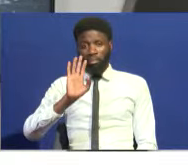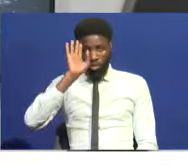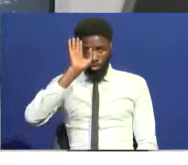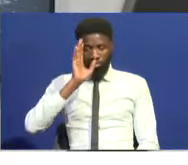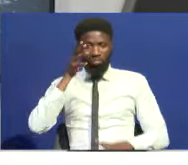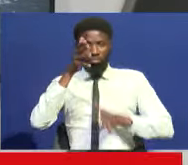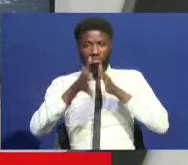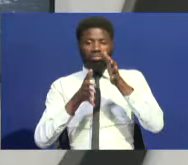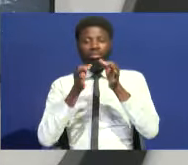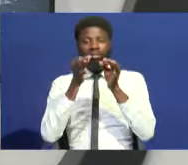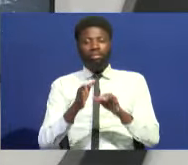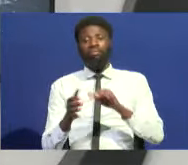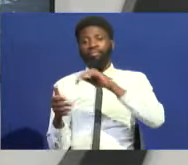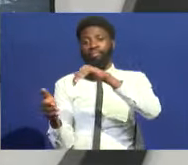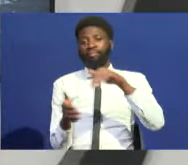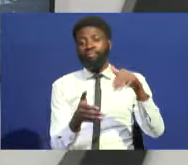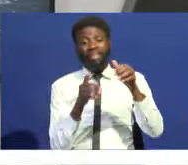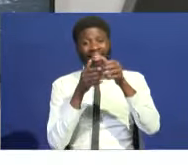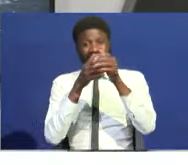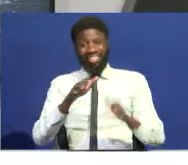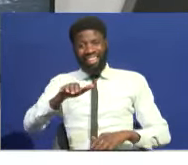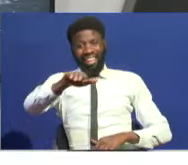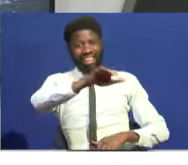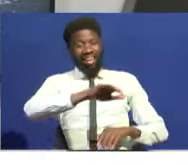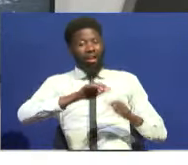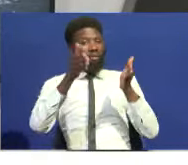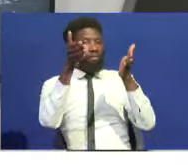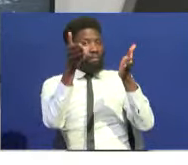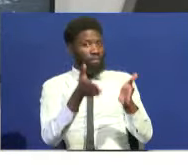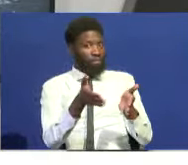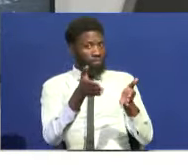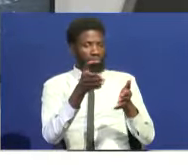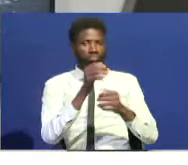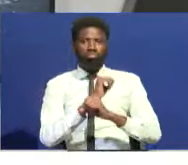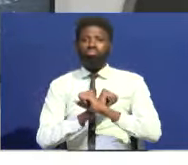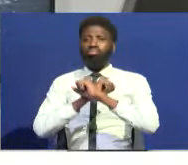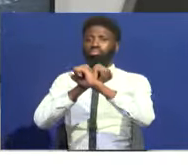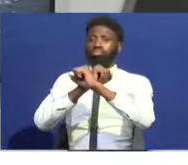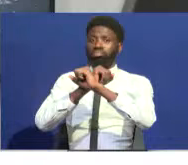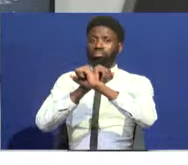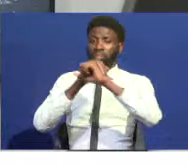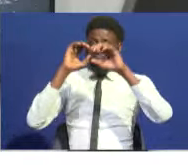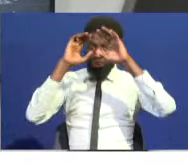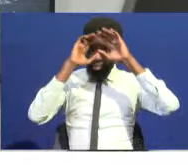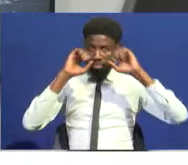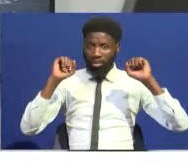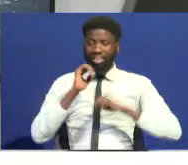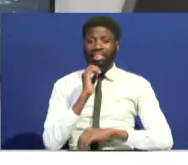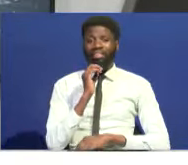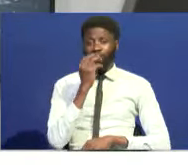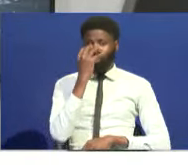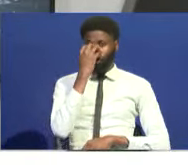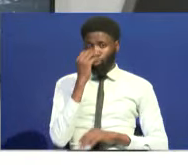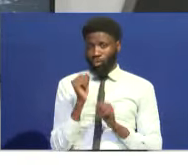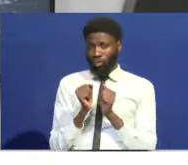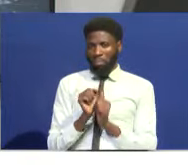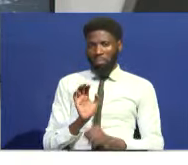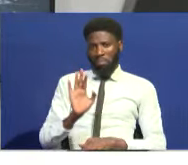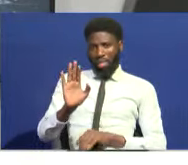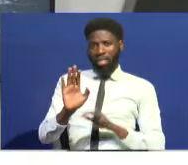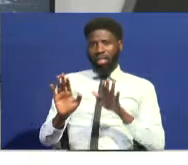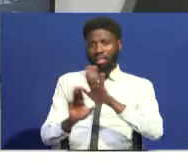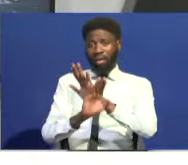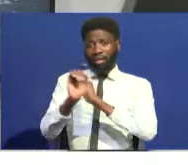A section of Rift Valley leaders has defended the working relationship between President William Ruto and his deputy